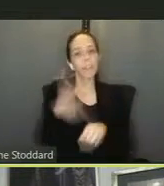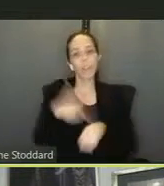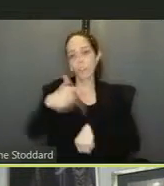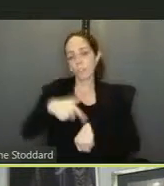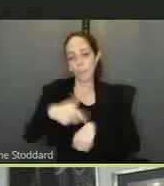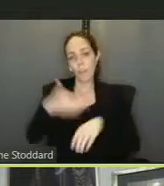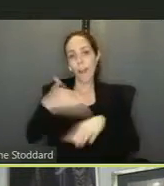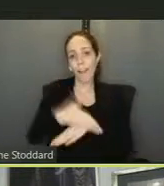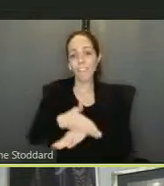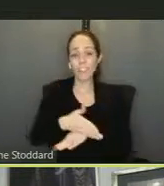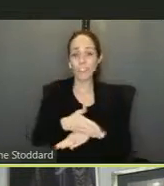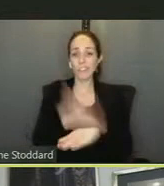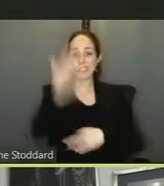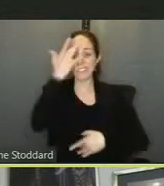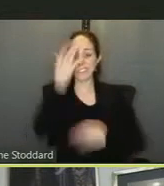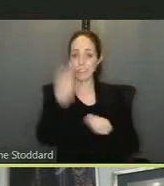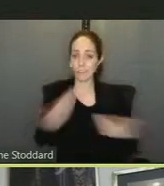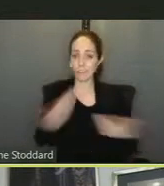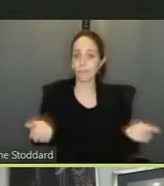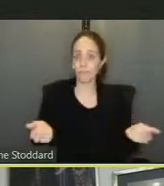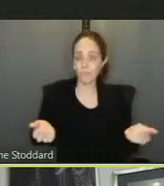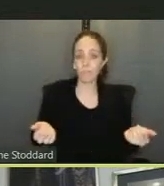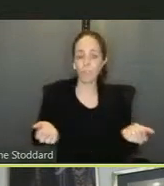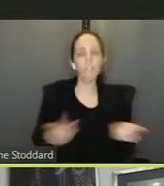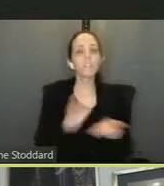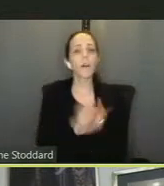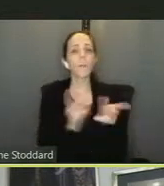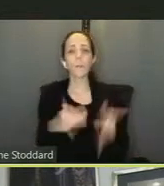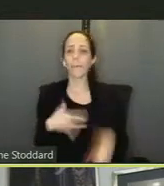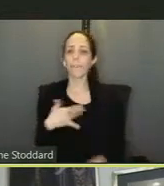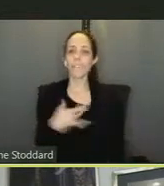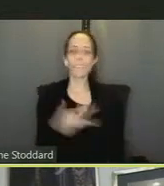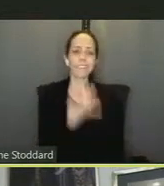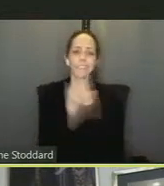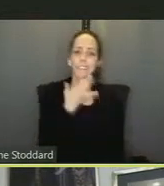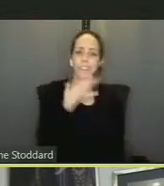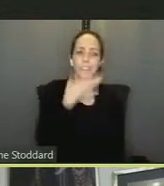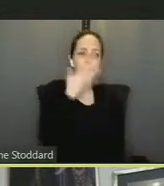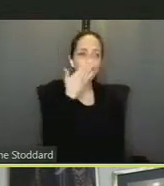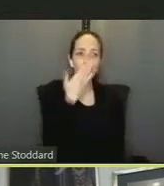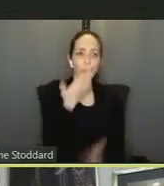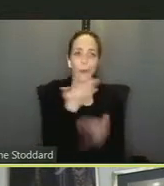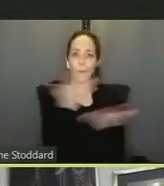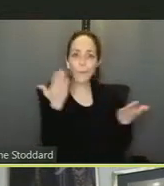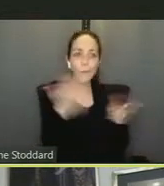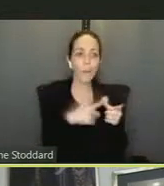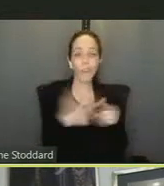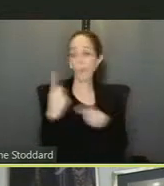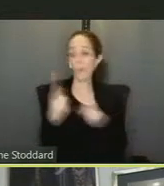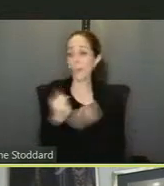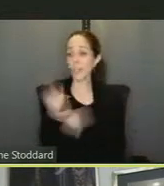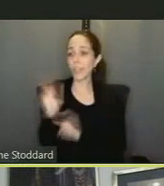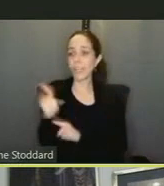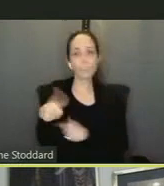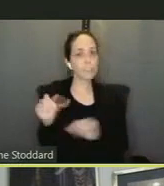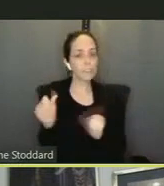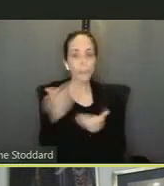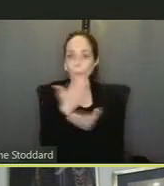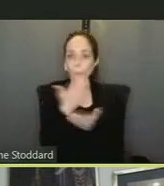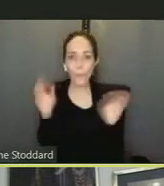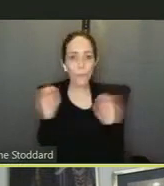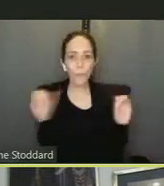infection, and some people losing their sense of taste and smell that still hasn't come back almost a year later. So even if you